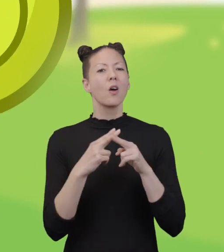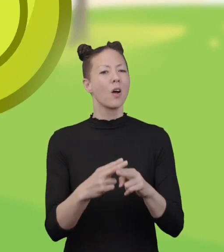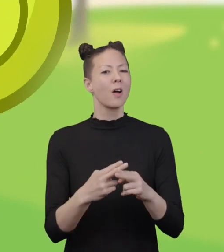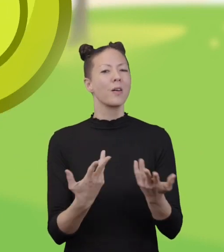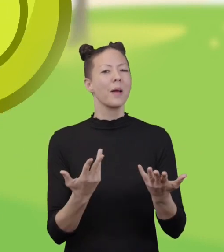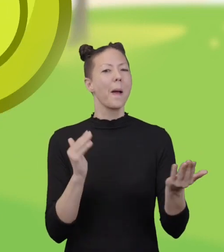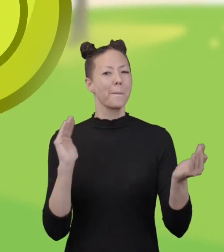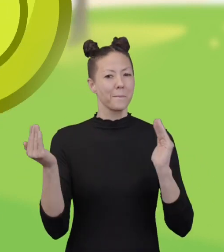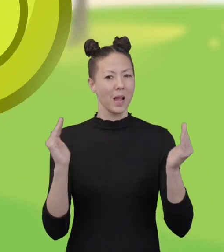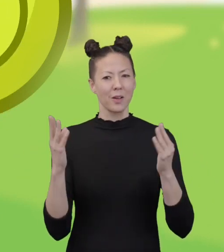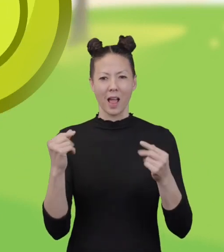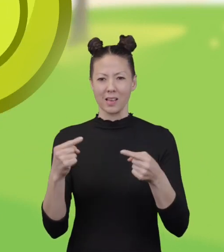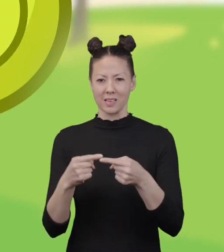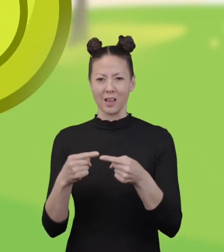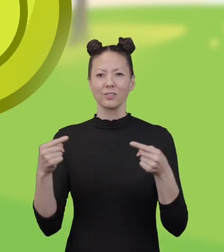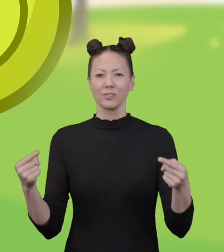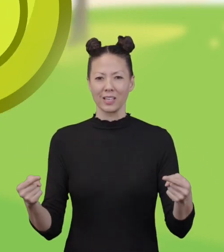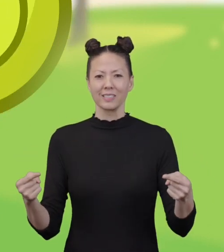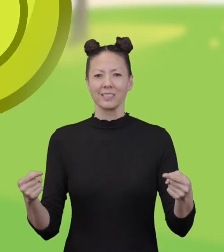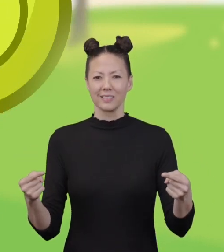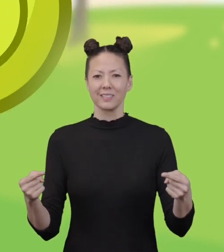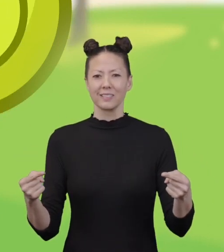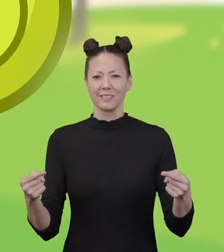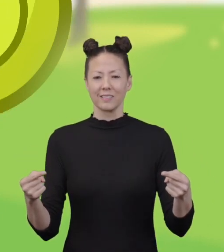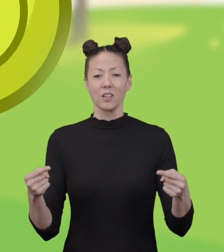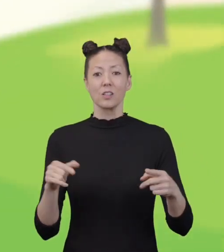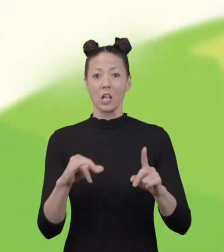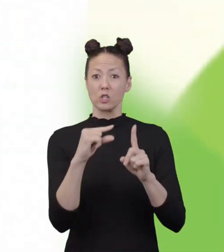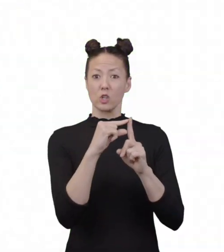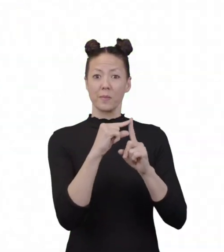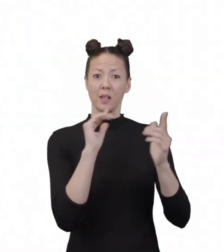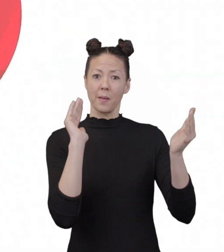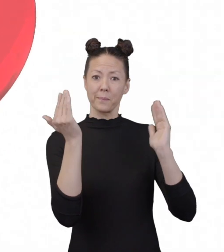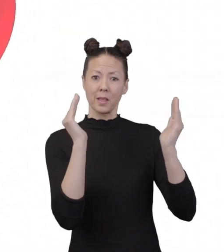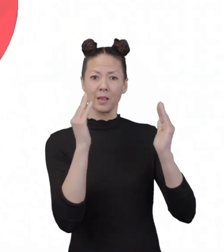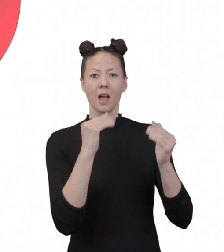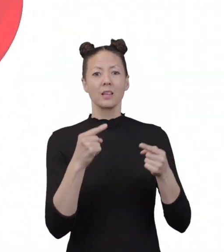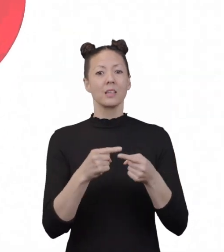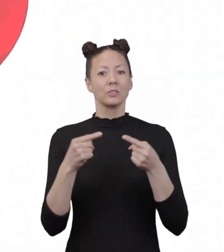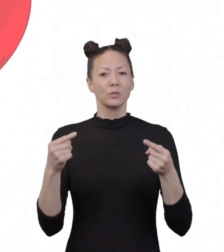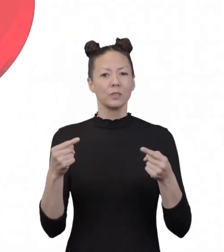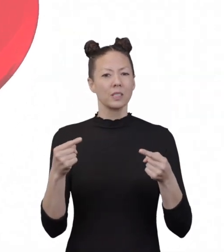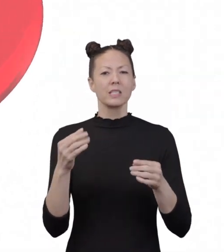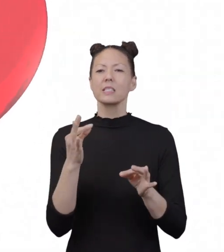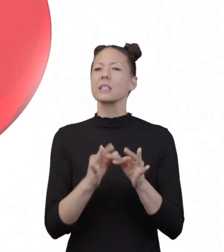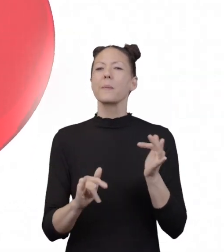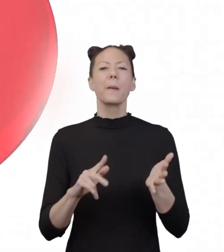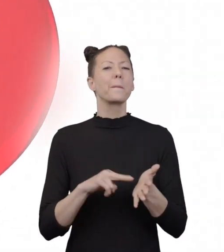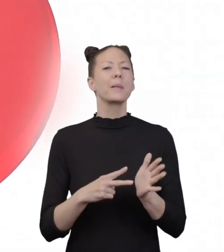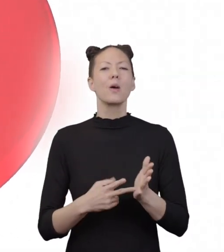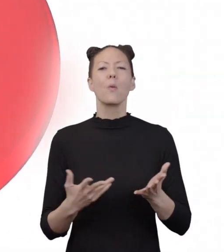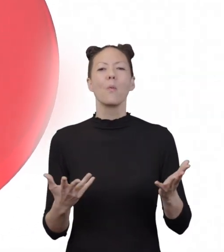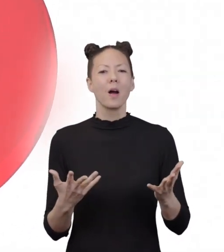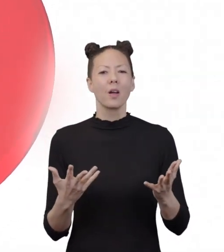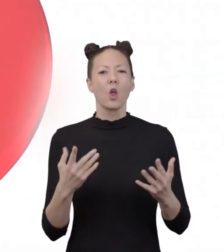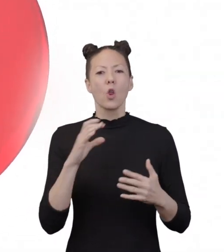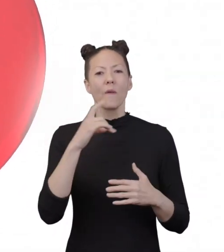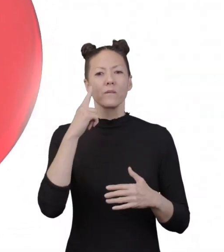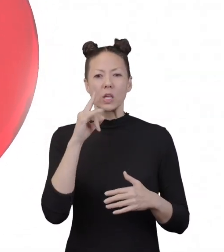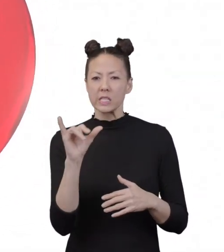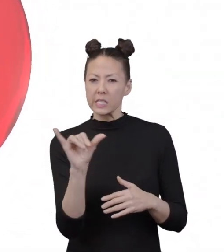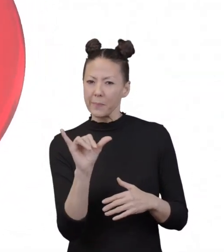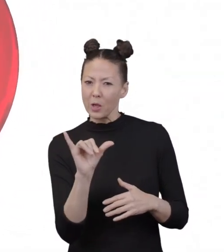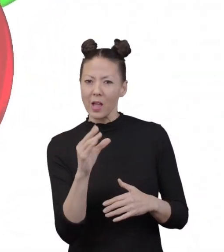method called comparing and contrasting. The term compare and contrast simply means to look